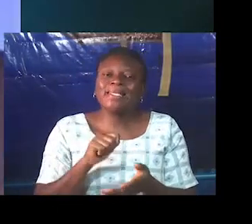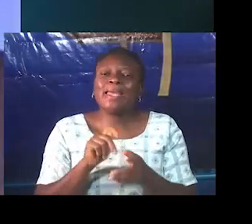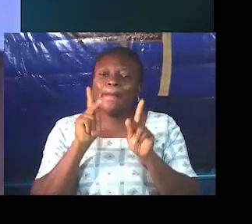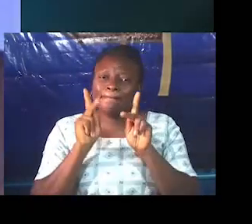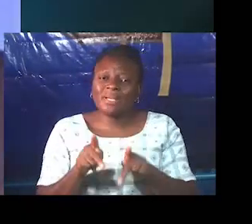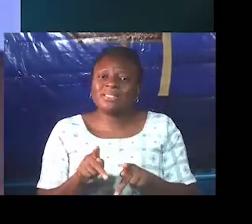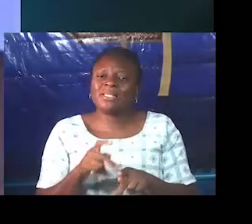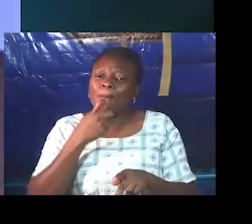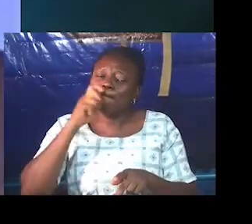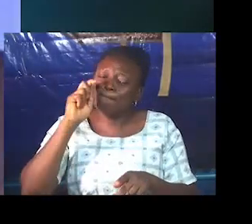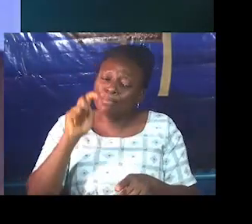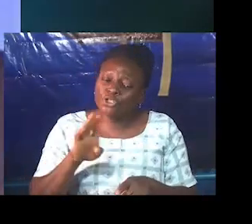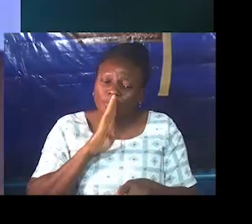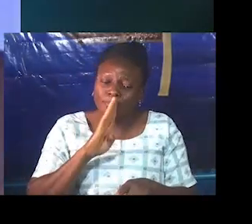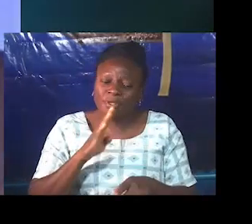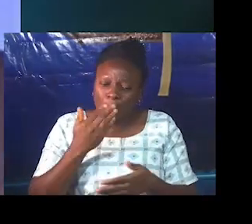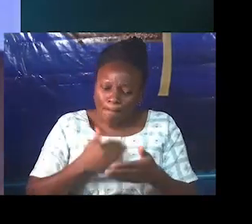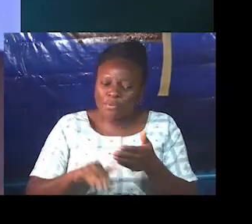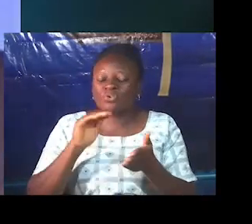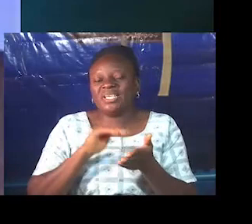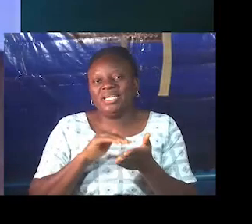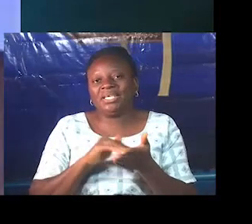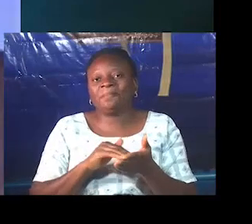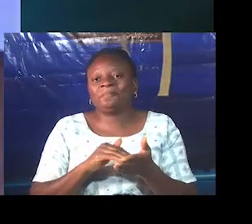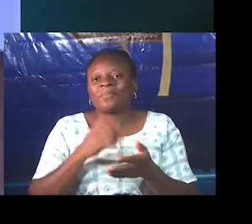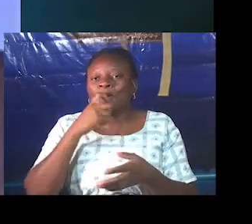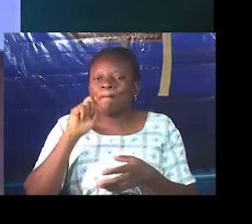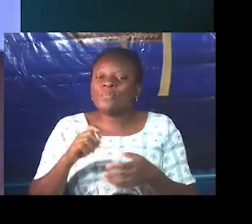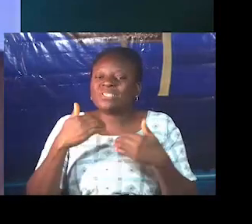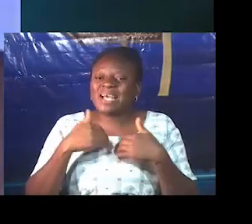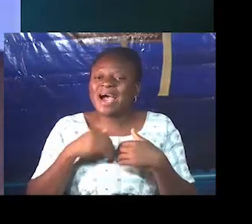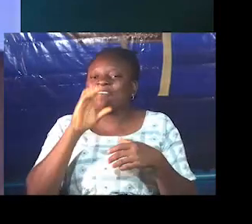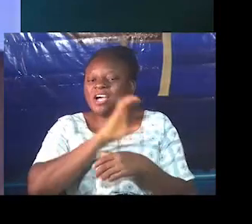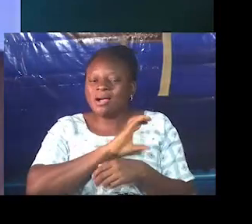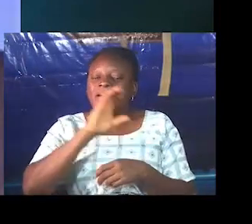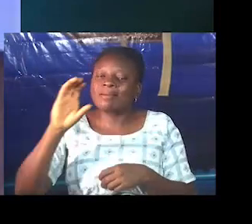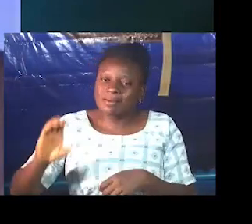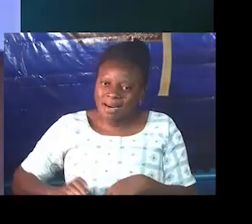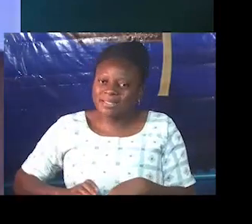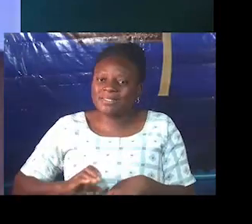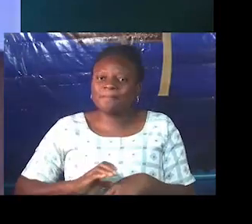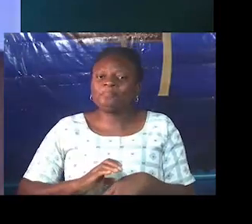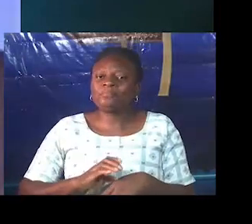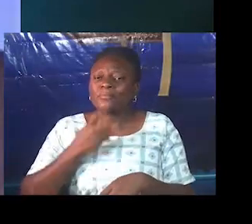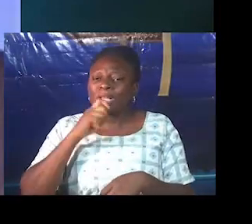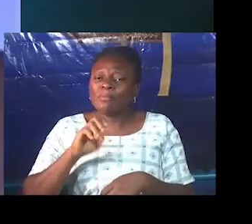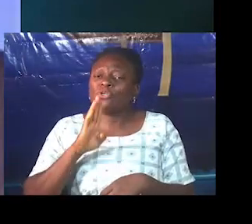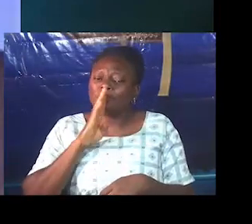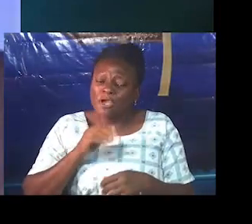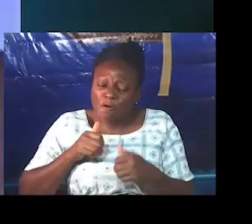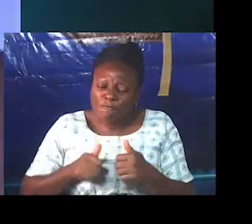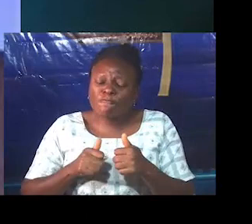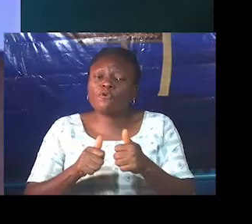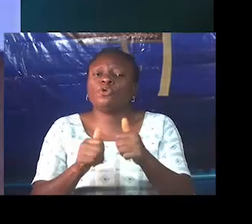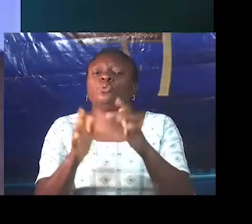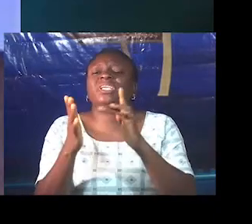he must be excitedly following Jesus. He must be established in the faith. It's not a